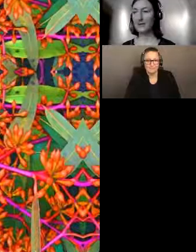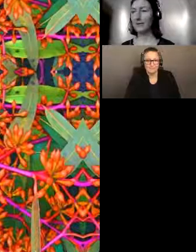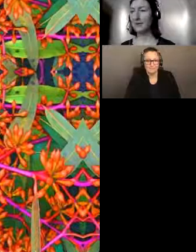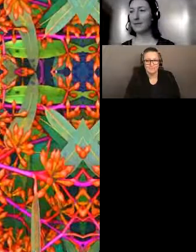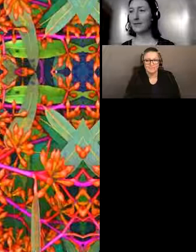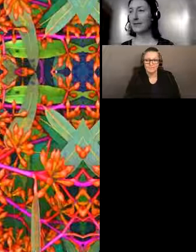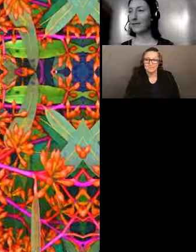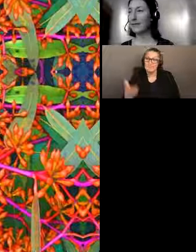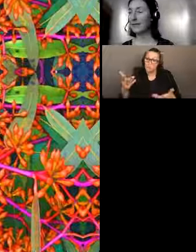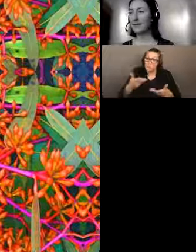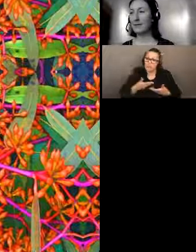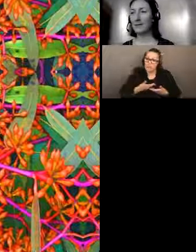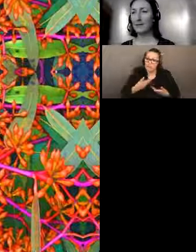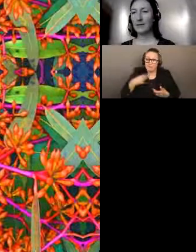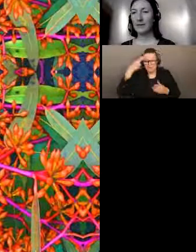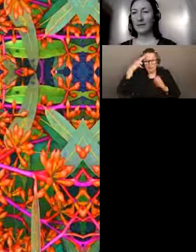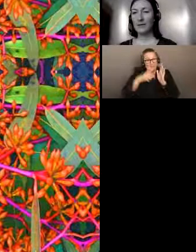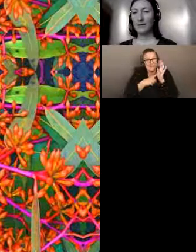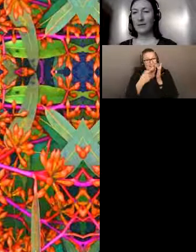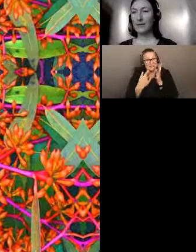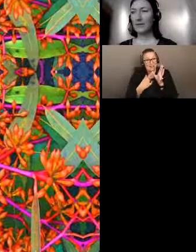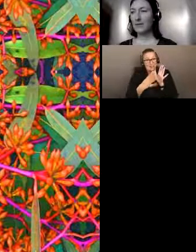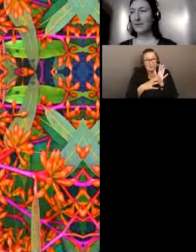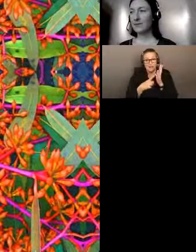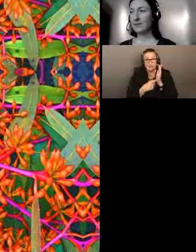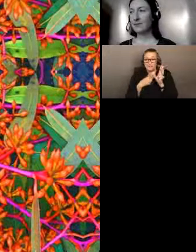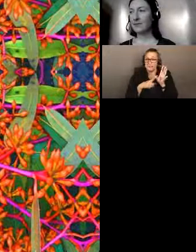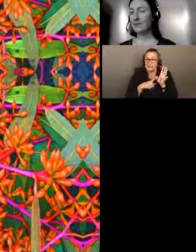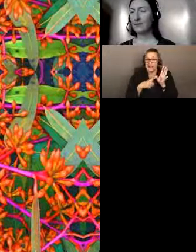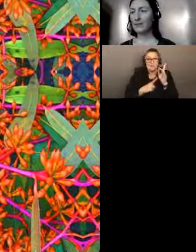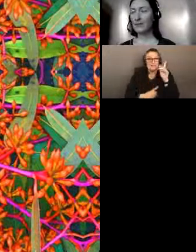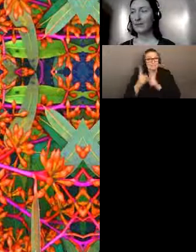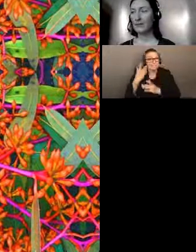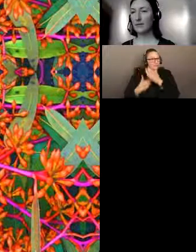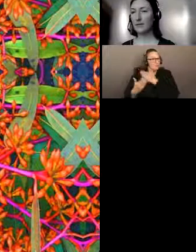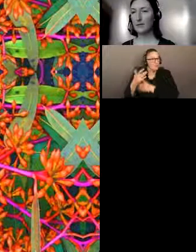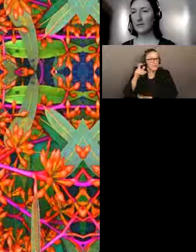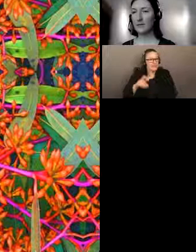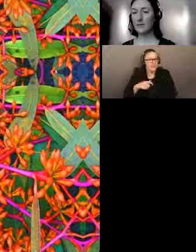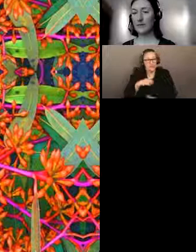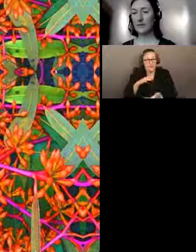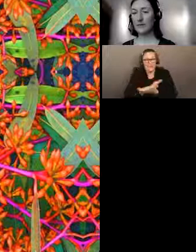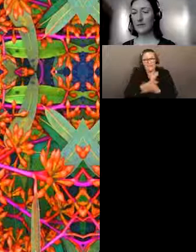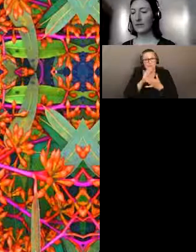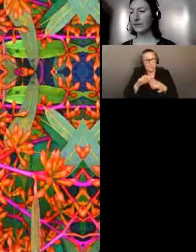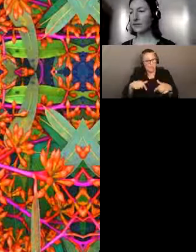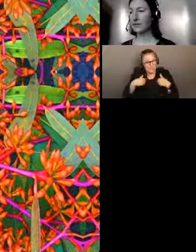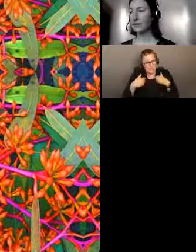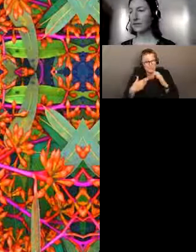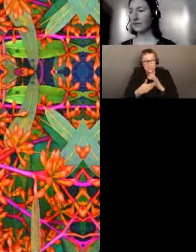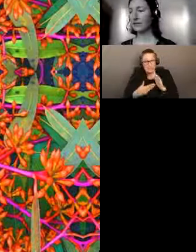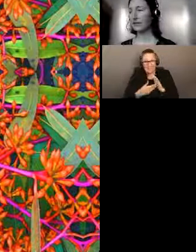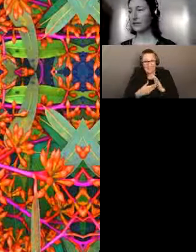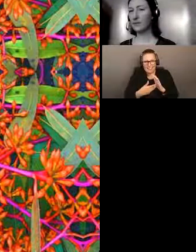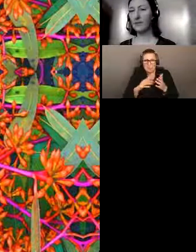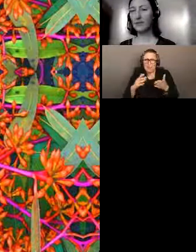Welcome. My name is Lisa Murray. I am the City Historian and I am glad you have joined us today to explore Sydney's